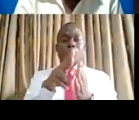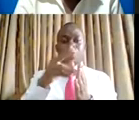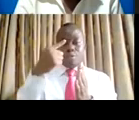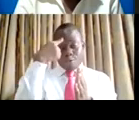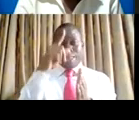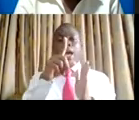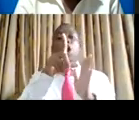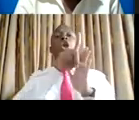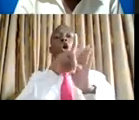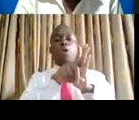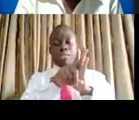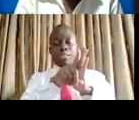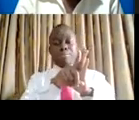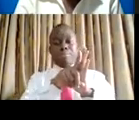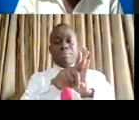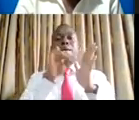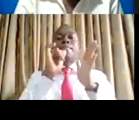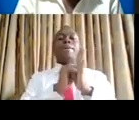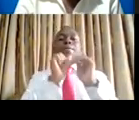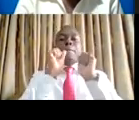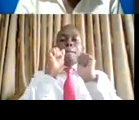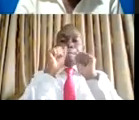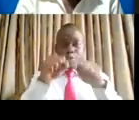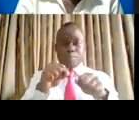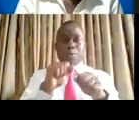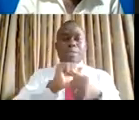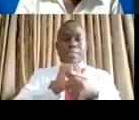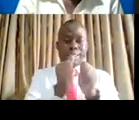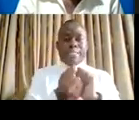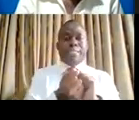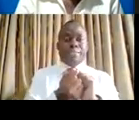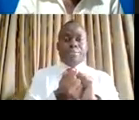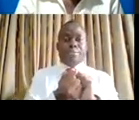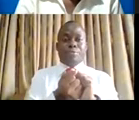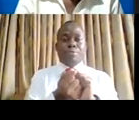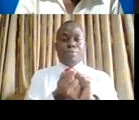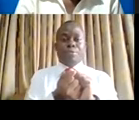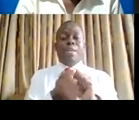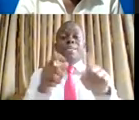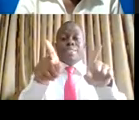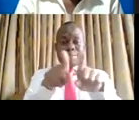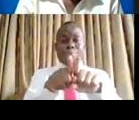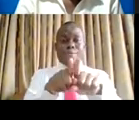legislations that need to be made consequent to the amendments. It has also made